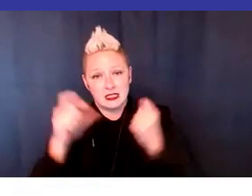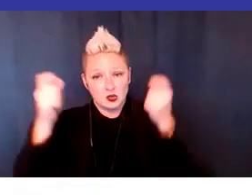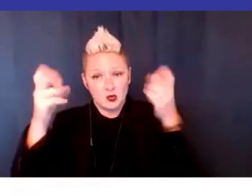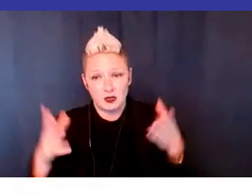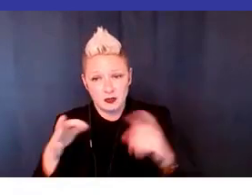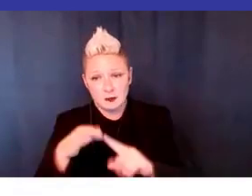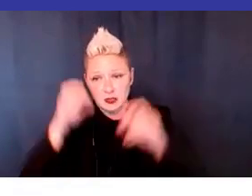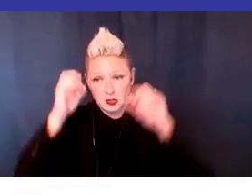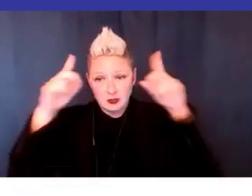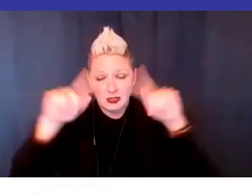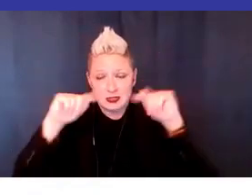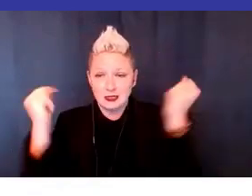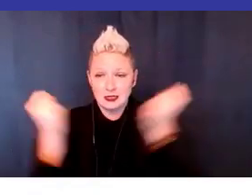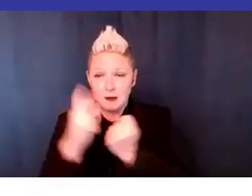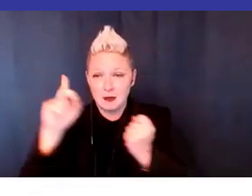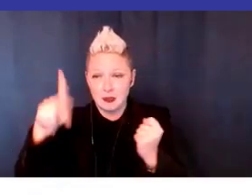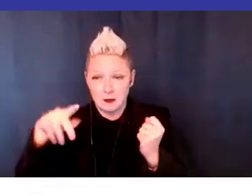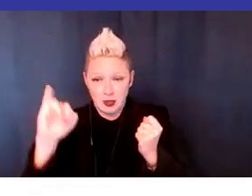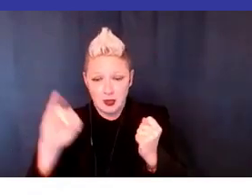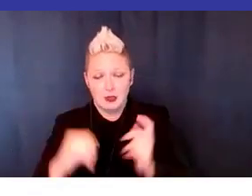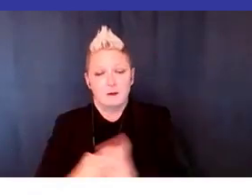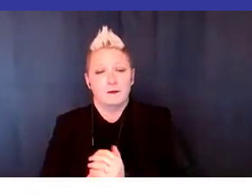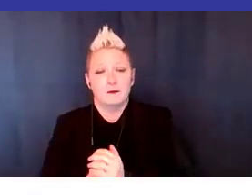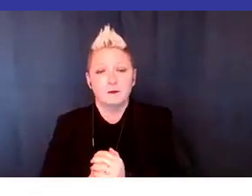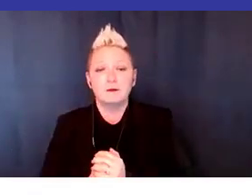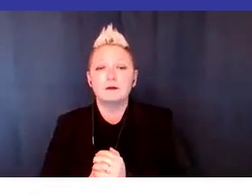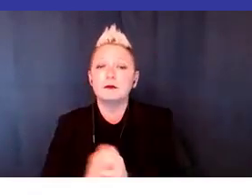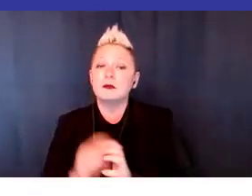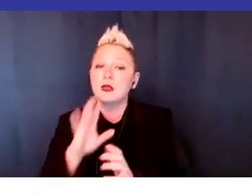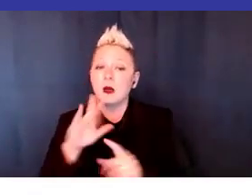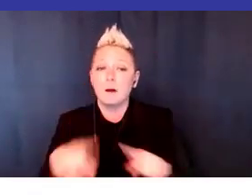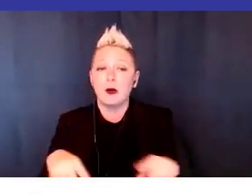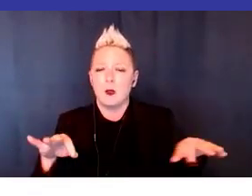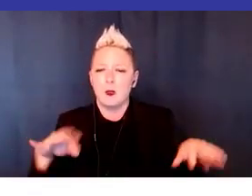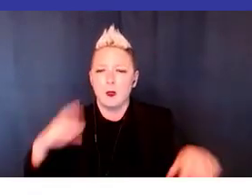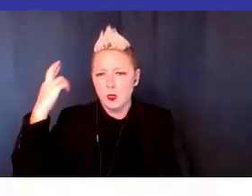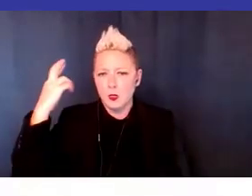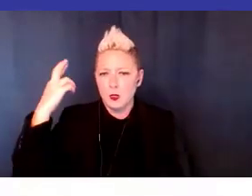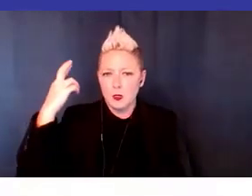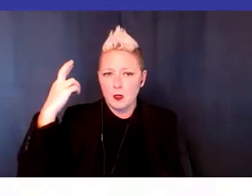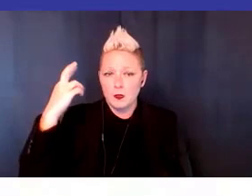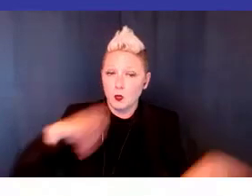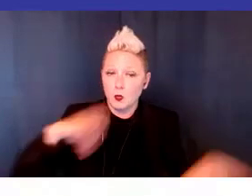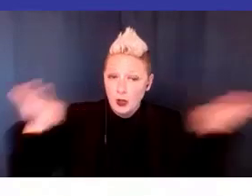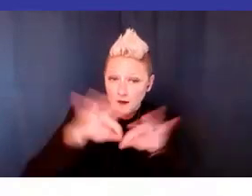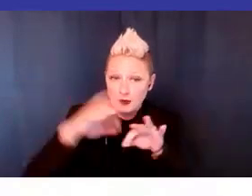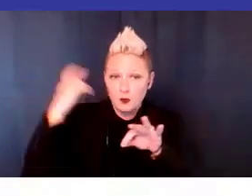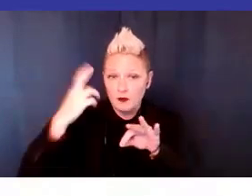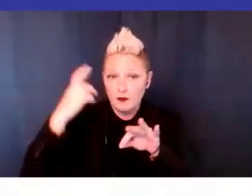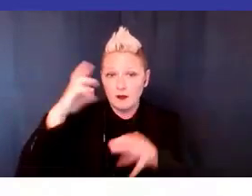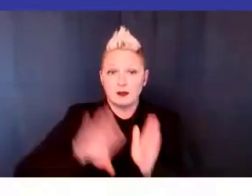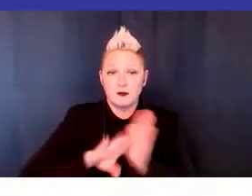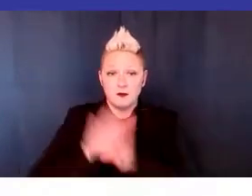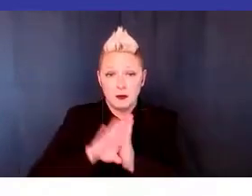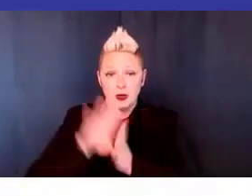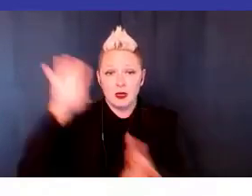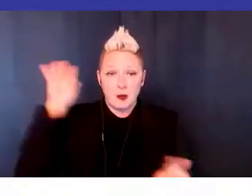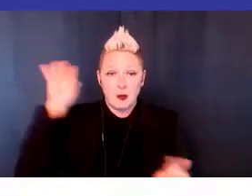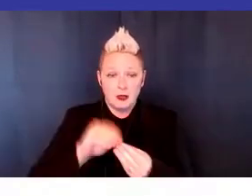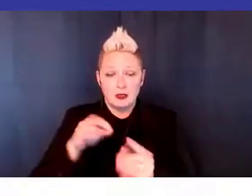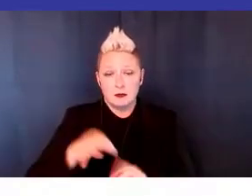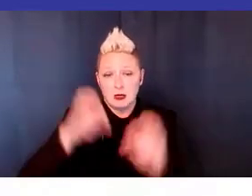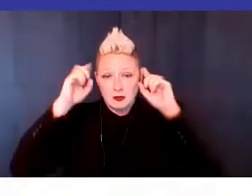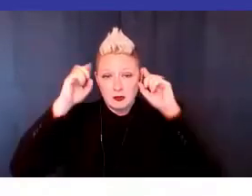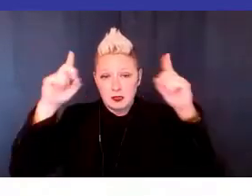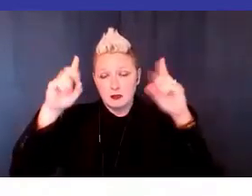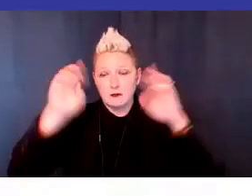at DPI. We're going to start out by talking about the relevance of and rationale for the development of the comprehensive special education evaluation